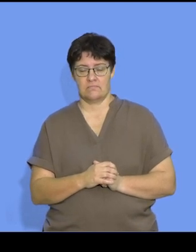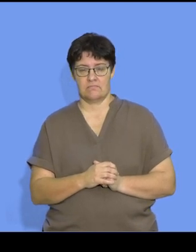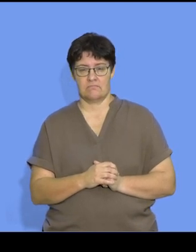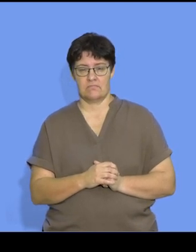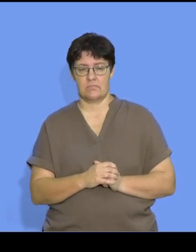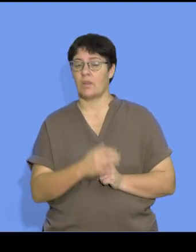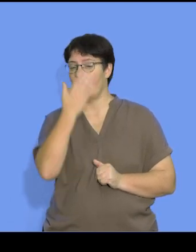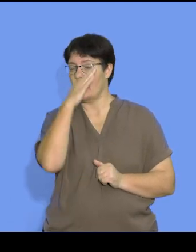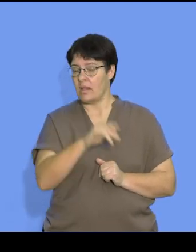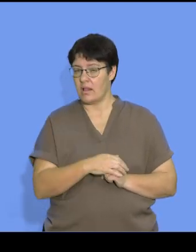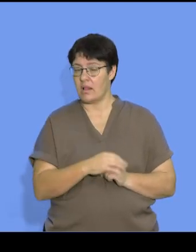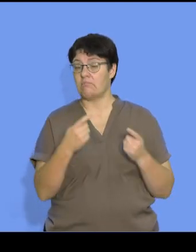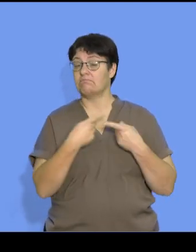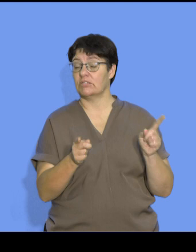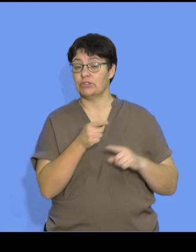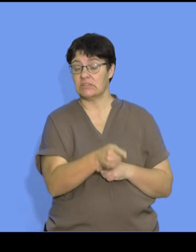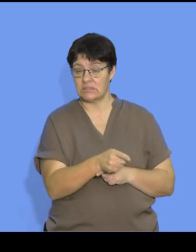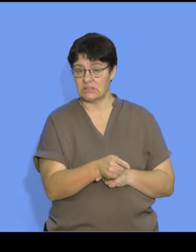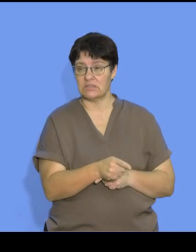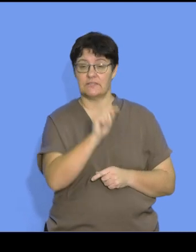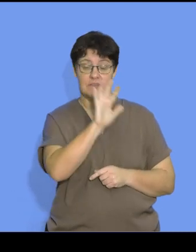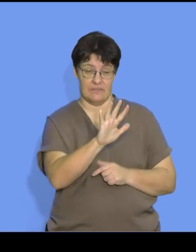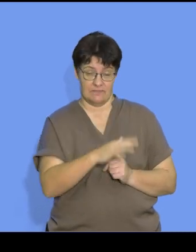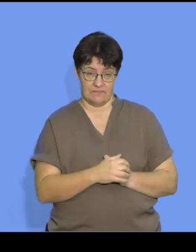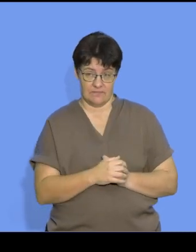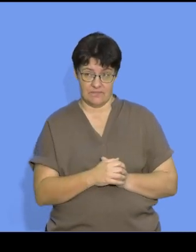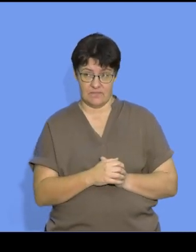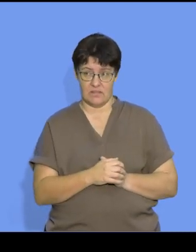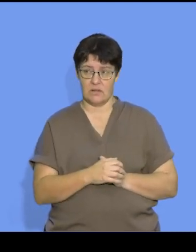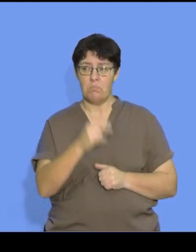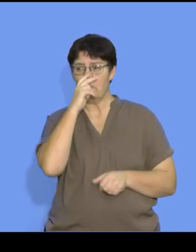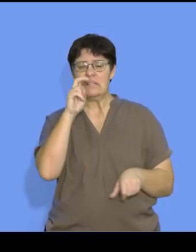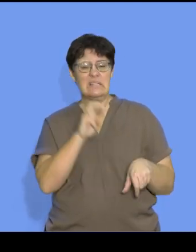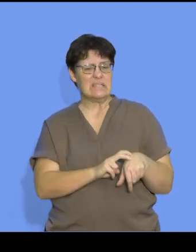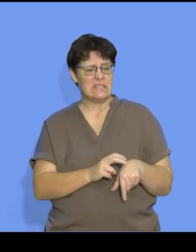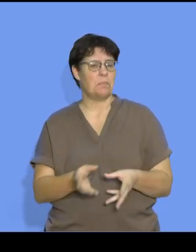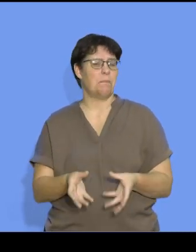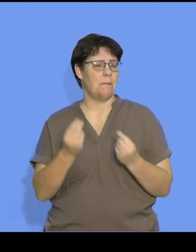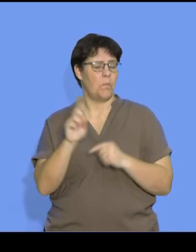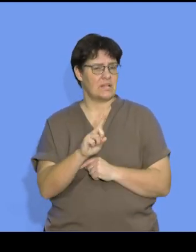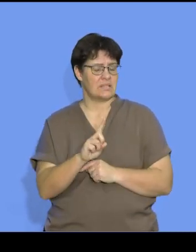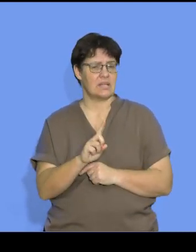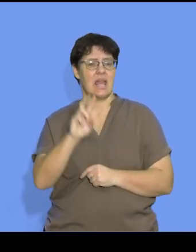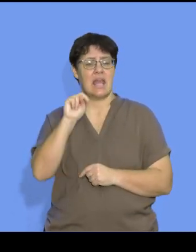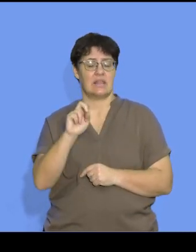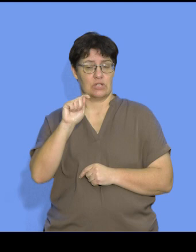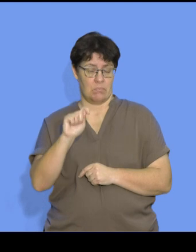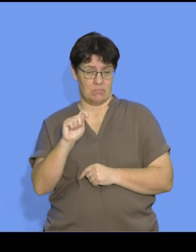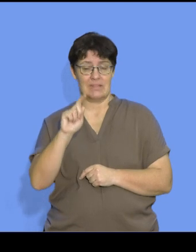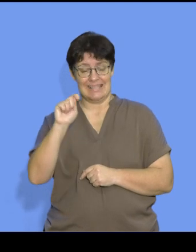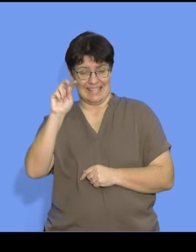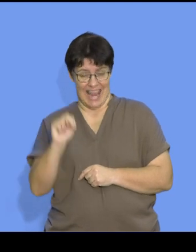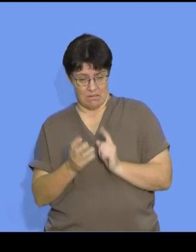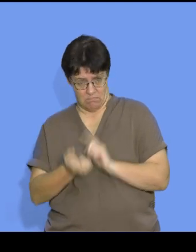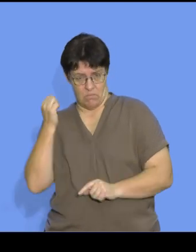So we know that the common difference is 5, and I need to determine the nth term Tn.